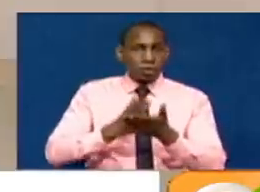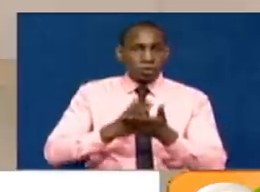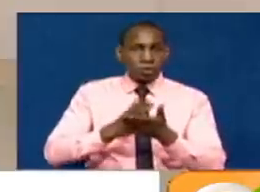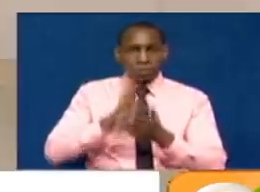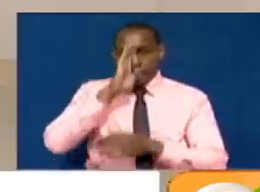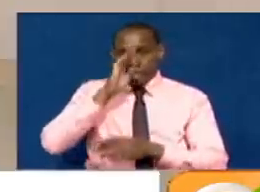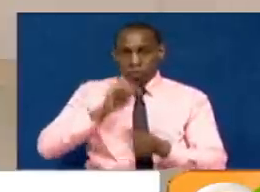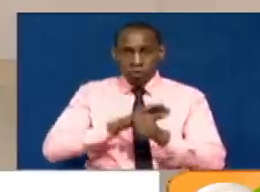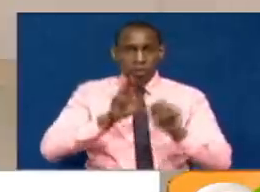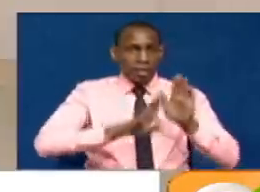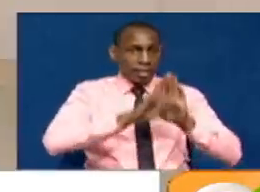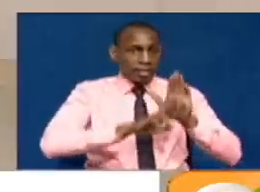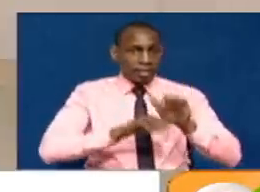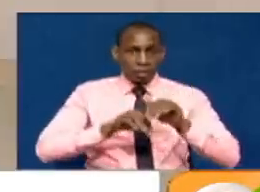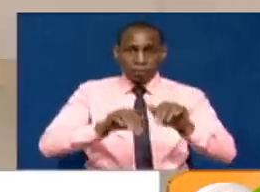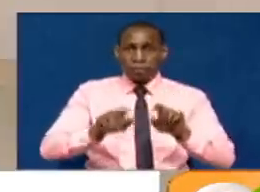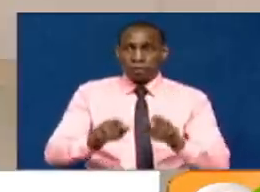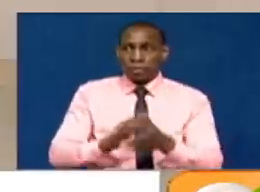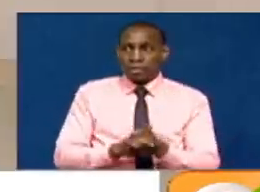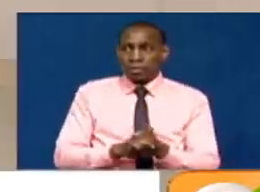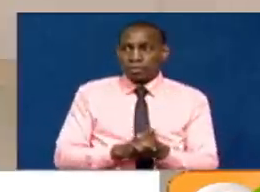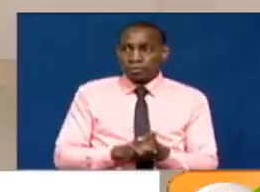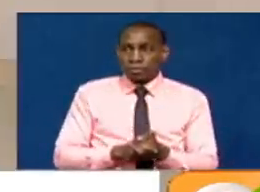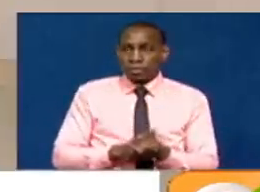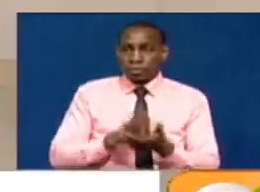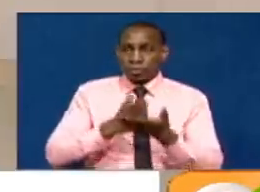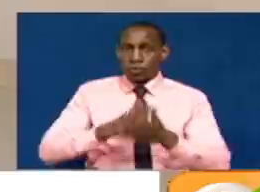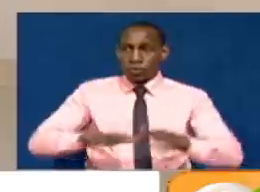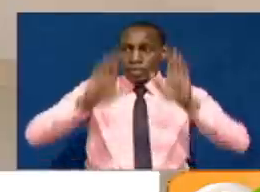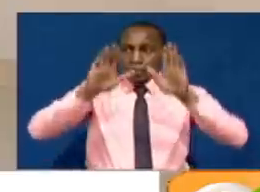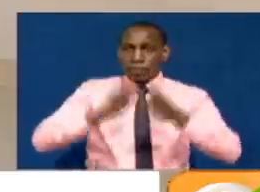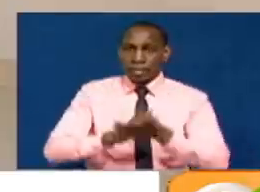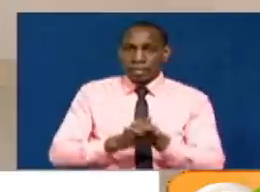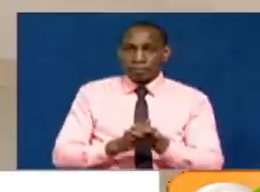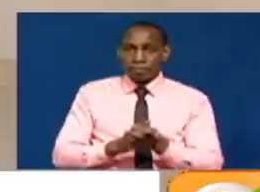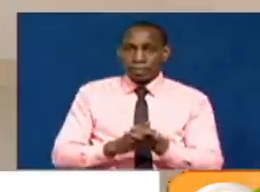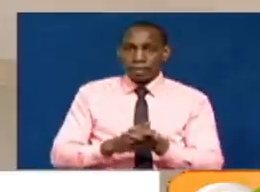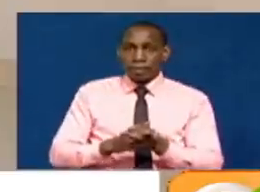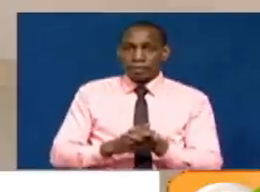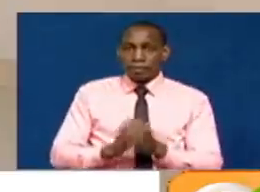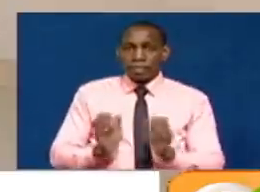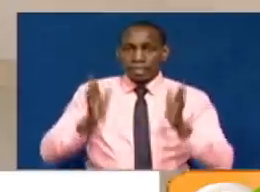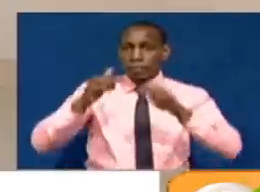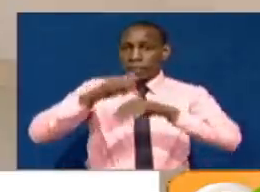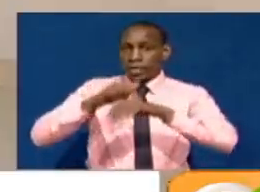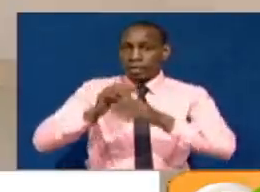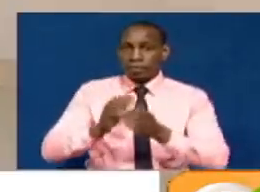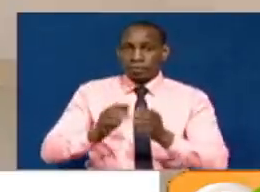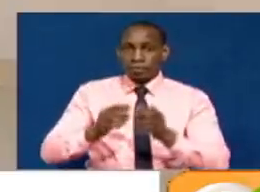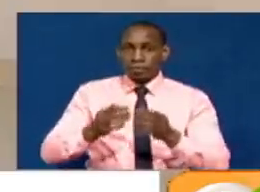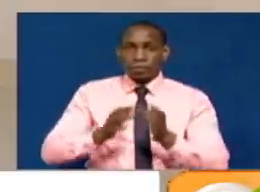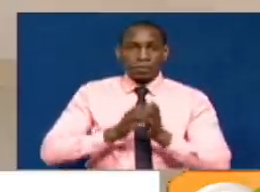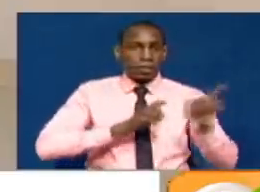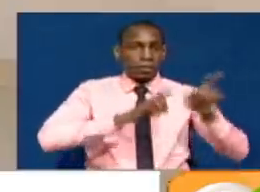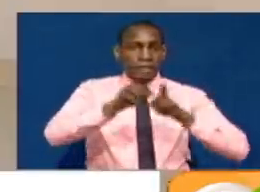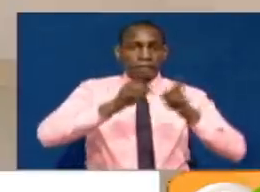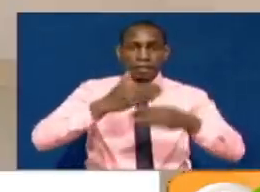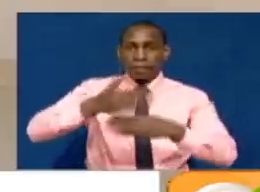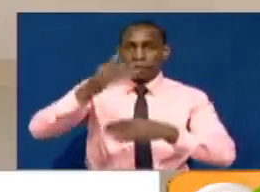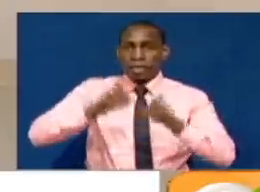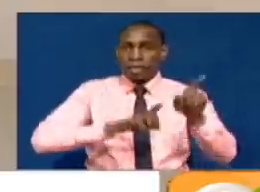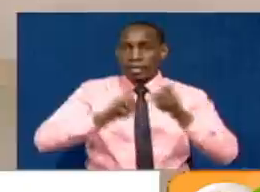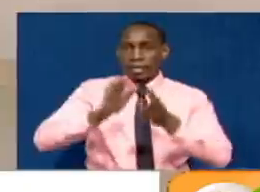observed there. I hope they will, and also more importantly, we're going into the festive season, so we're going to see open travel, we're going to see cross-border